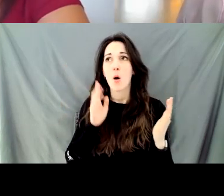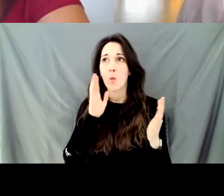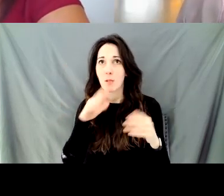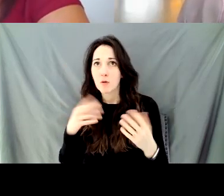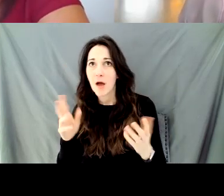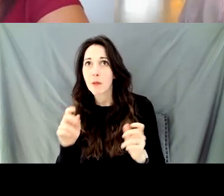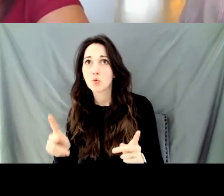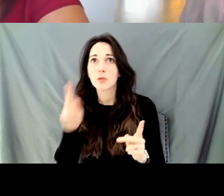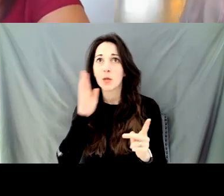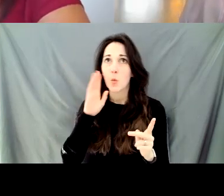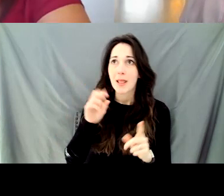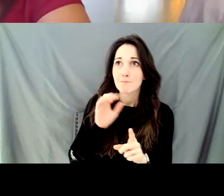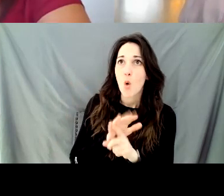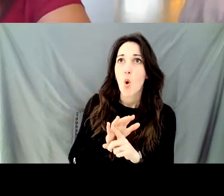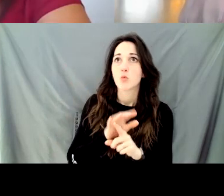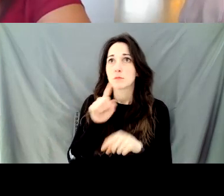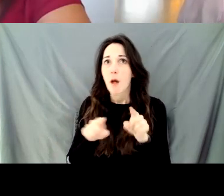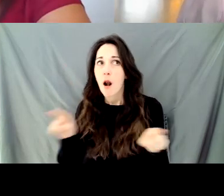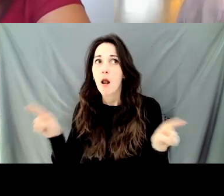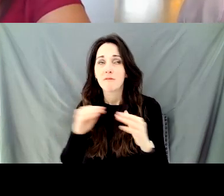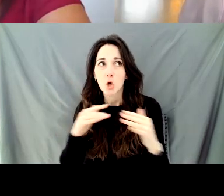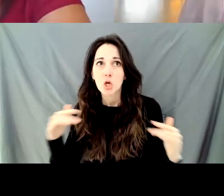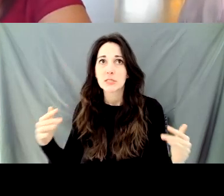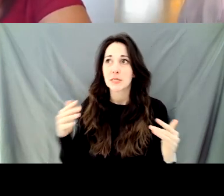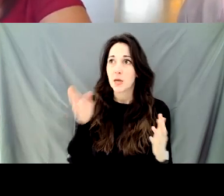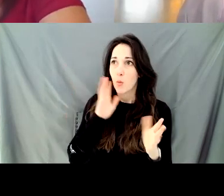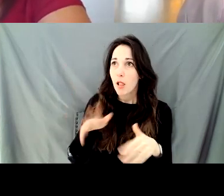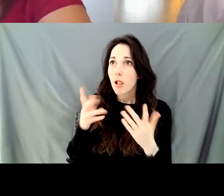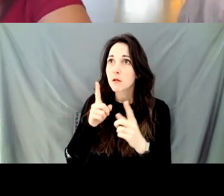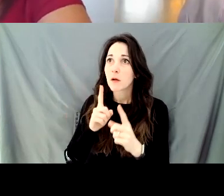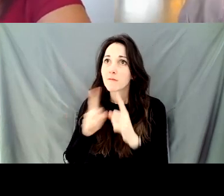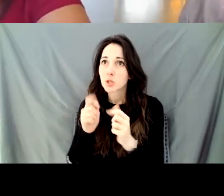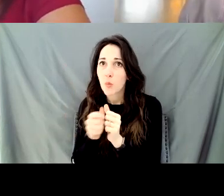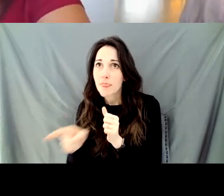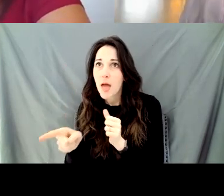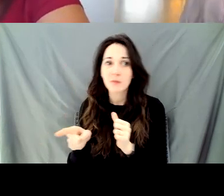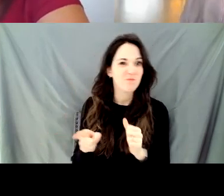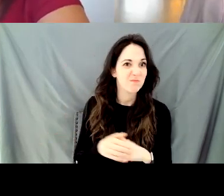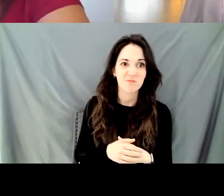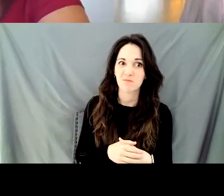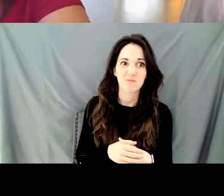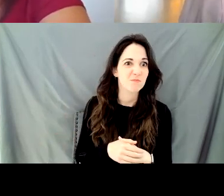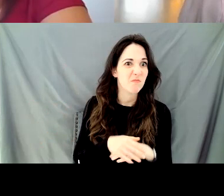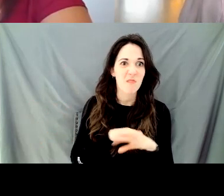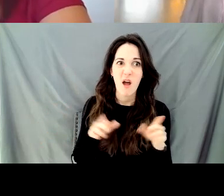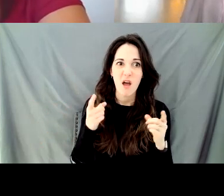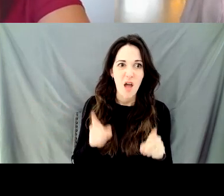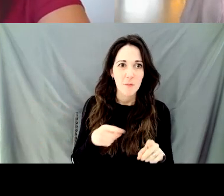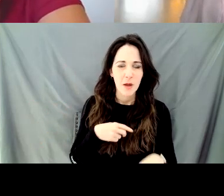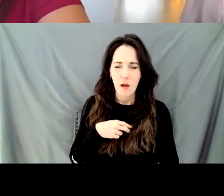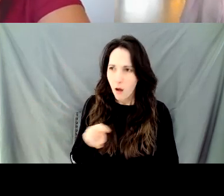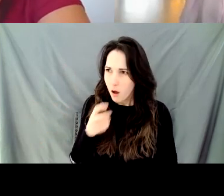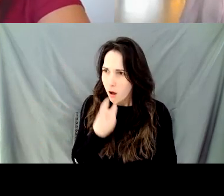have conversations. And they're not, at least the experiences that my kids are